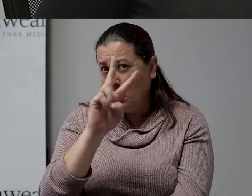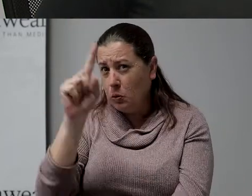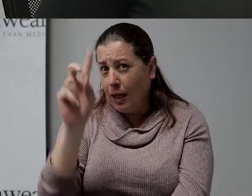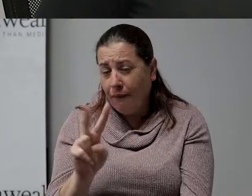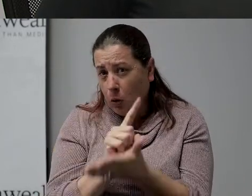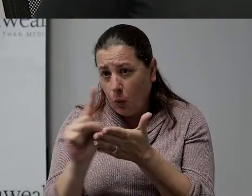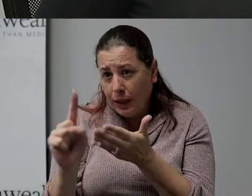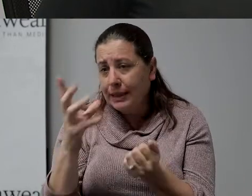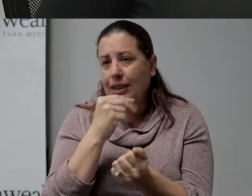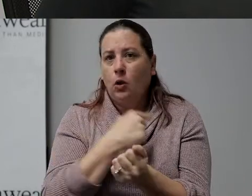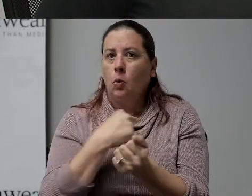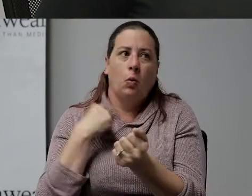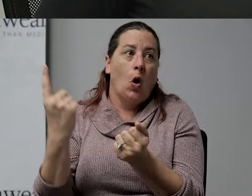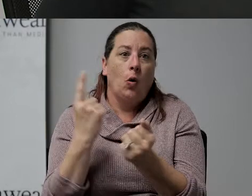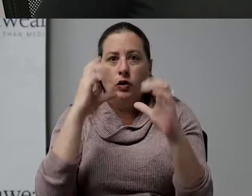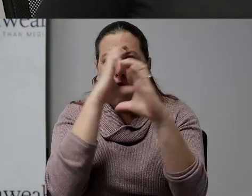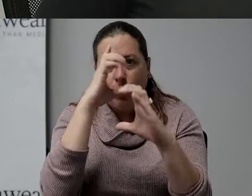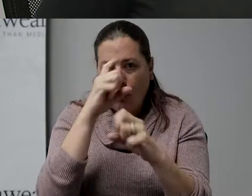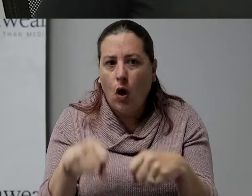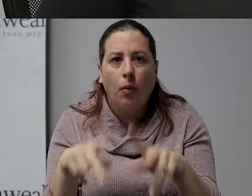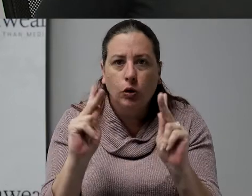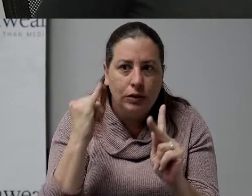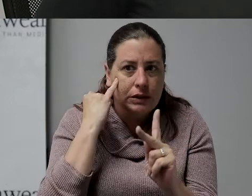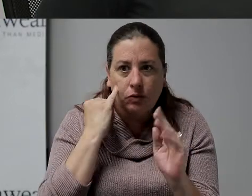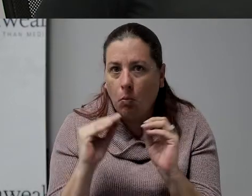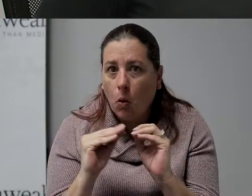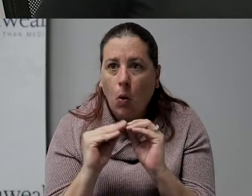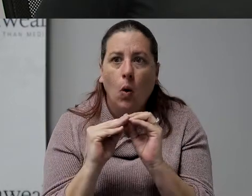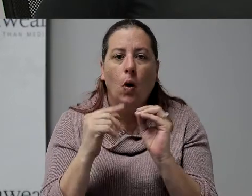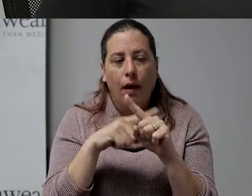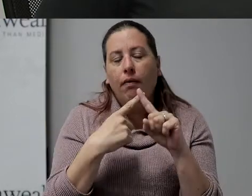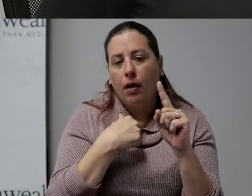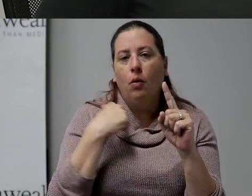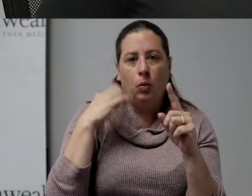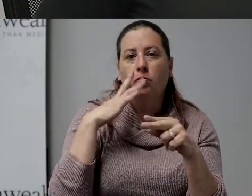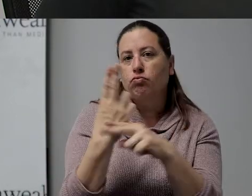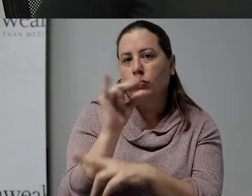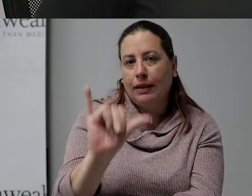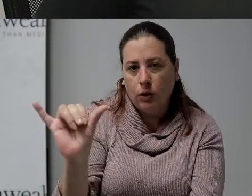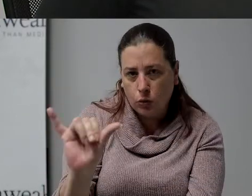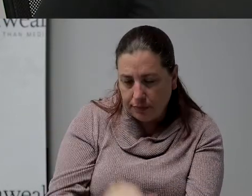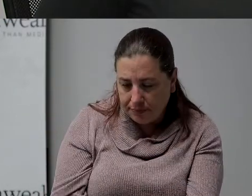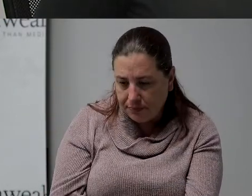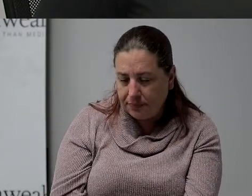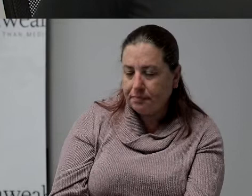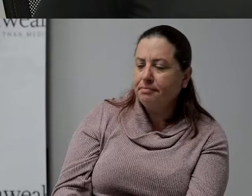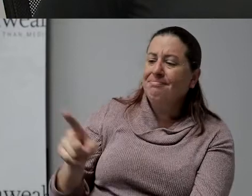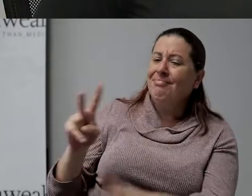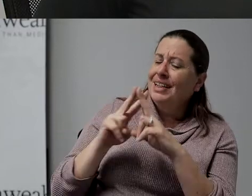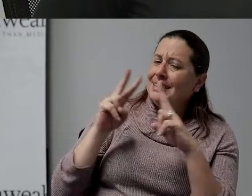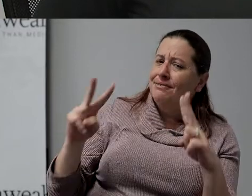Okay. And we're always looking for opportunities. If there's more, then we'll exercise that as well. Yeah. It's very difficult